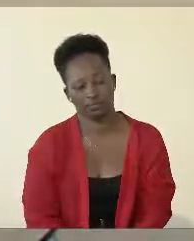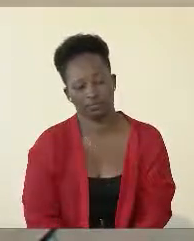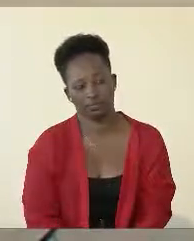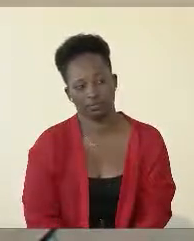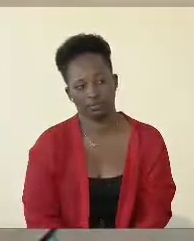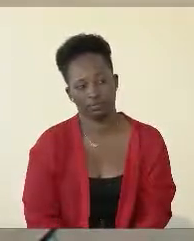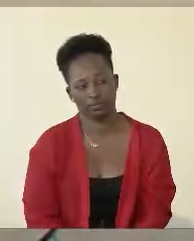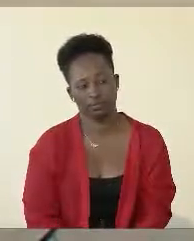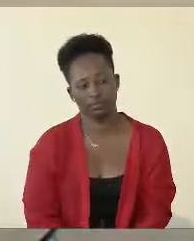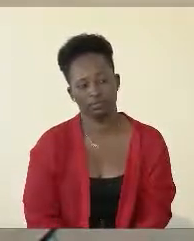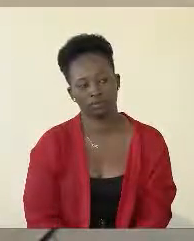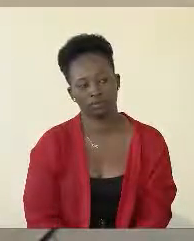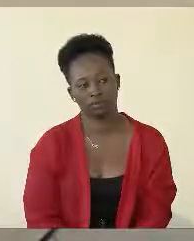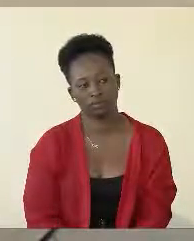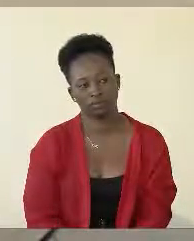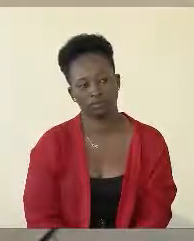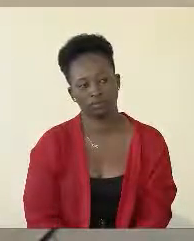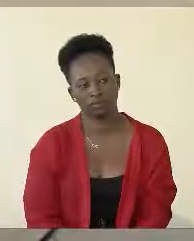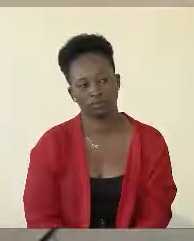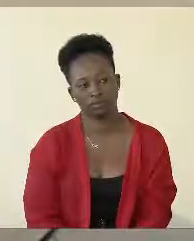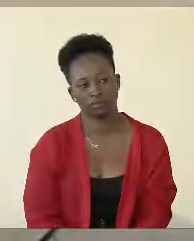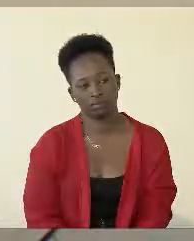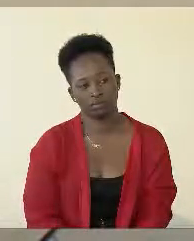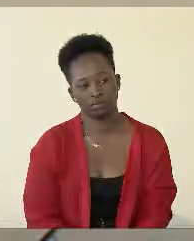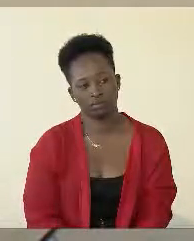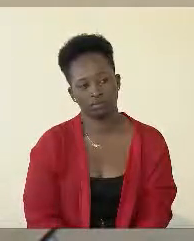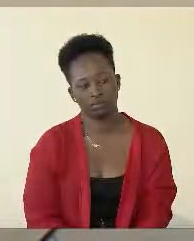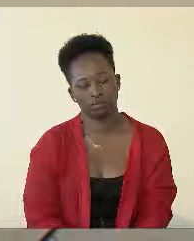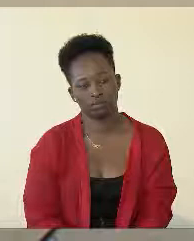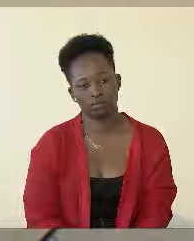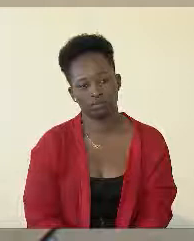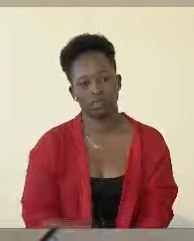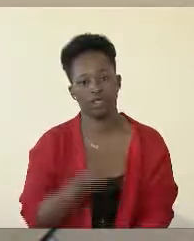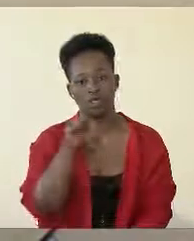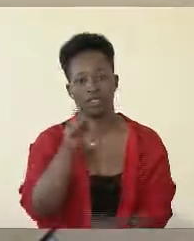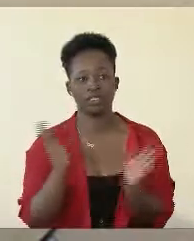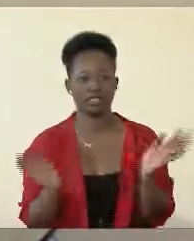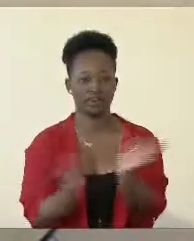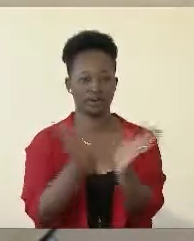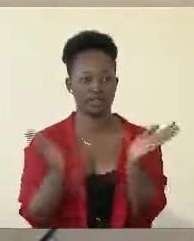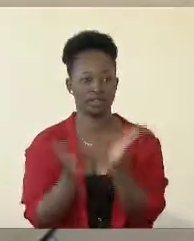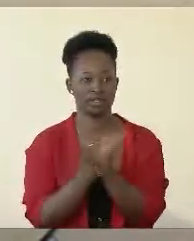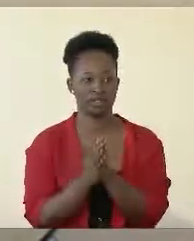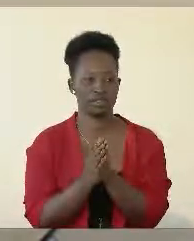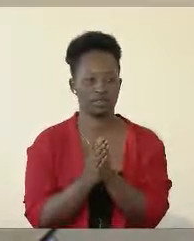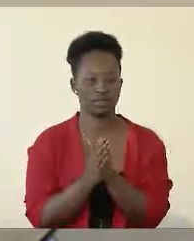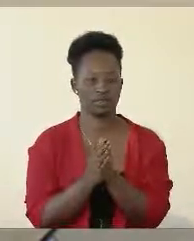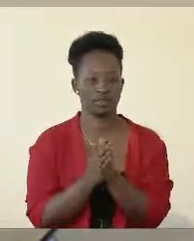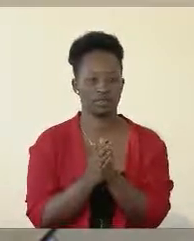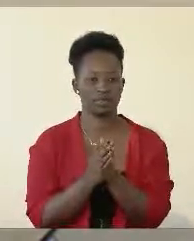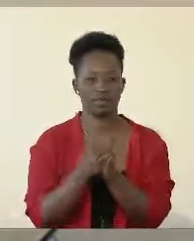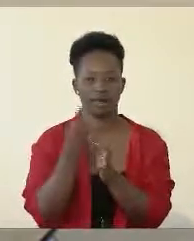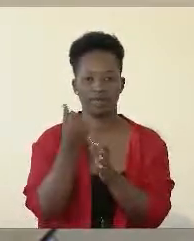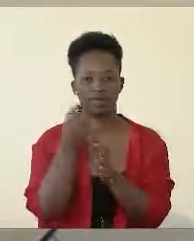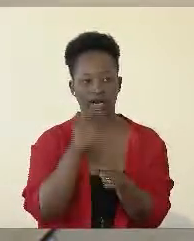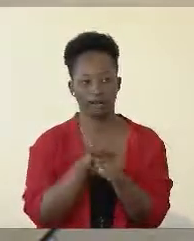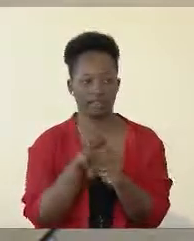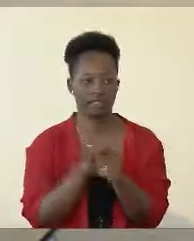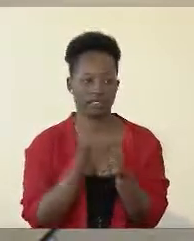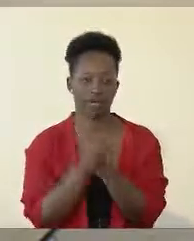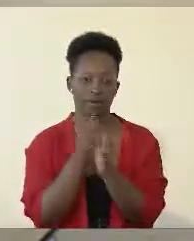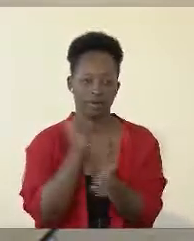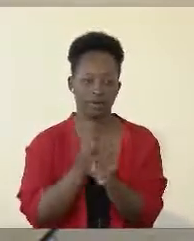the business growth and expansion. So with large market size, this encourages further investment and production. When you have